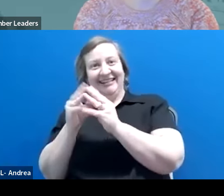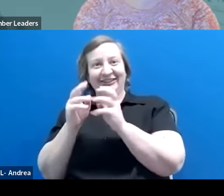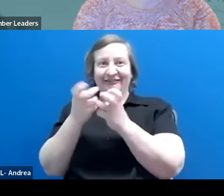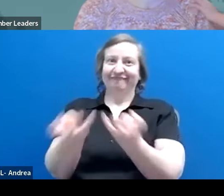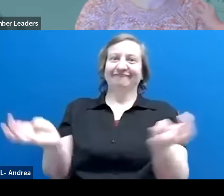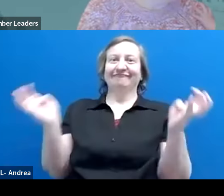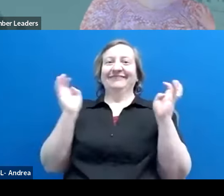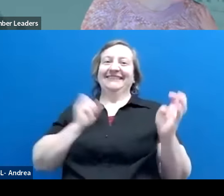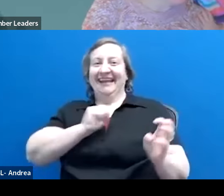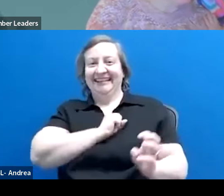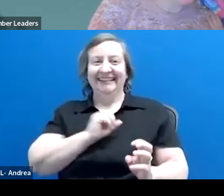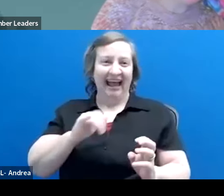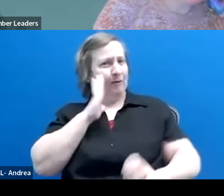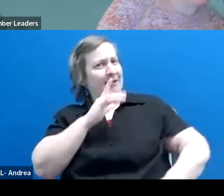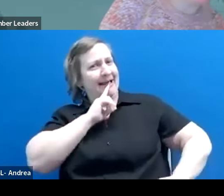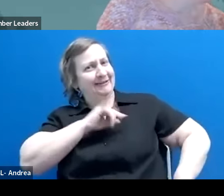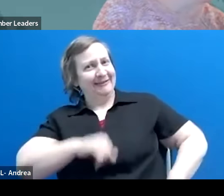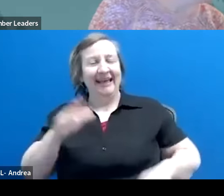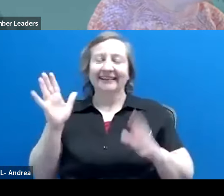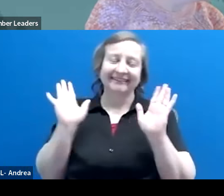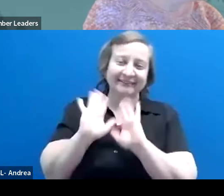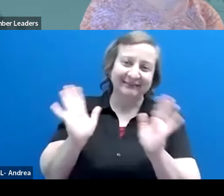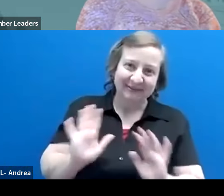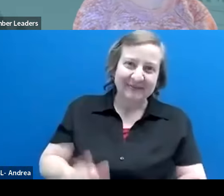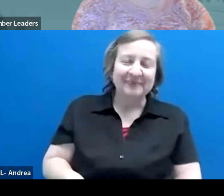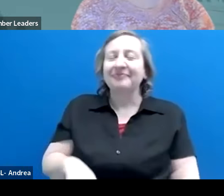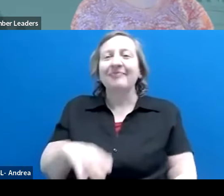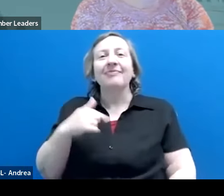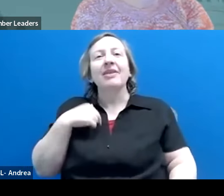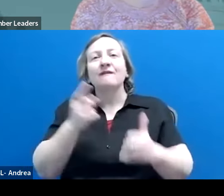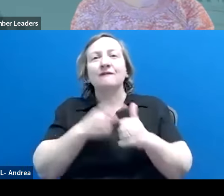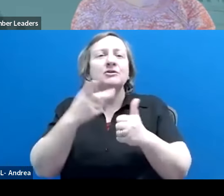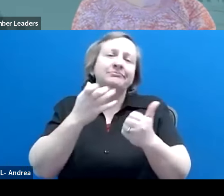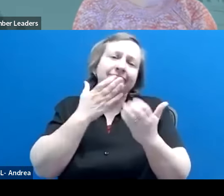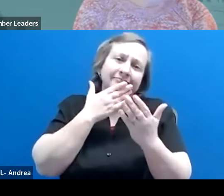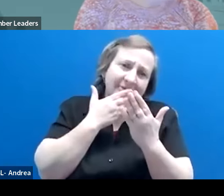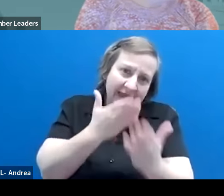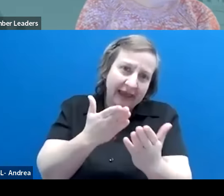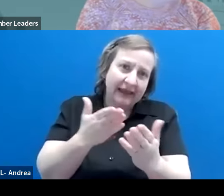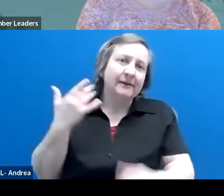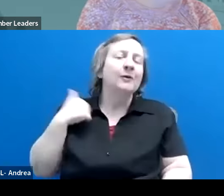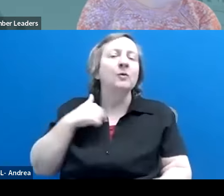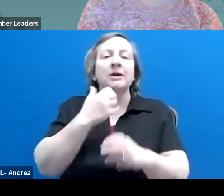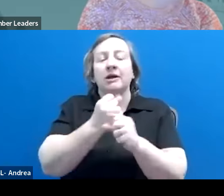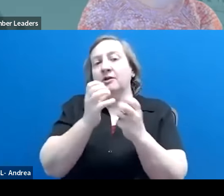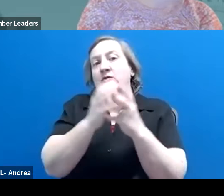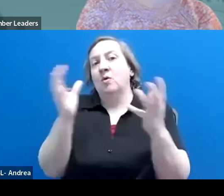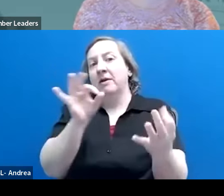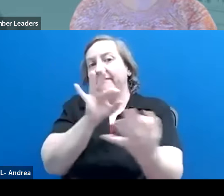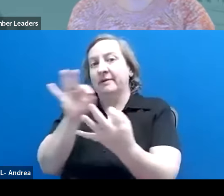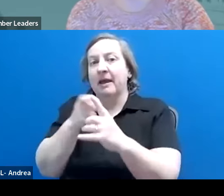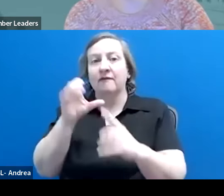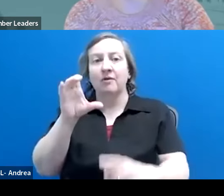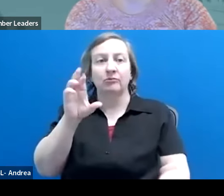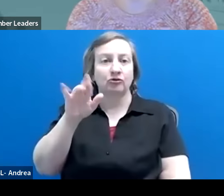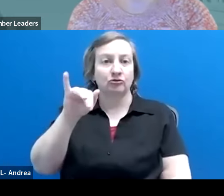sure. No, well, one, I just wanna say thank you. We have gotten so much feedback from the CRIS committee,